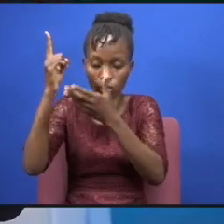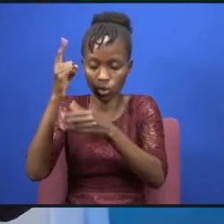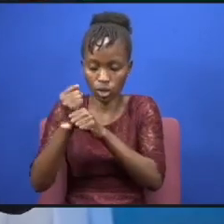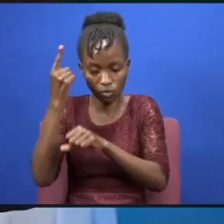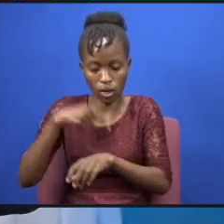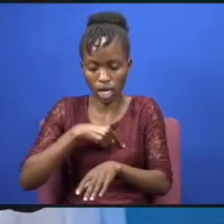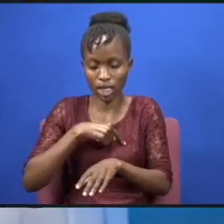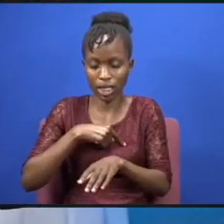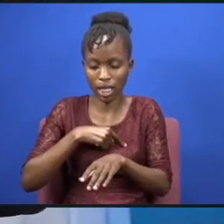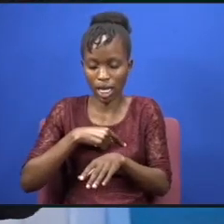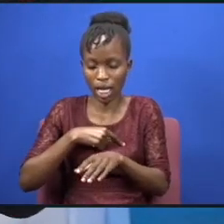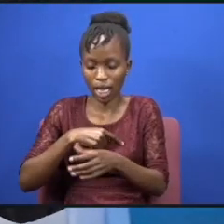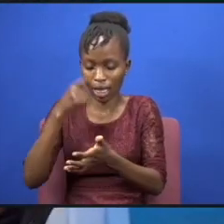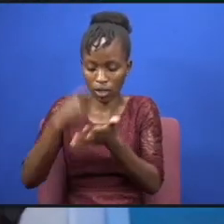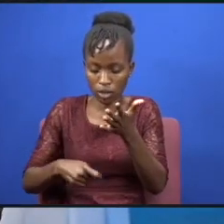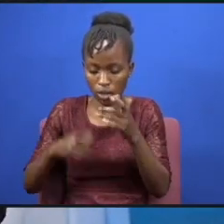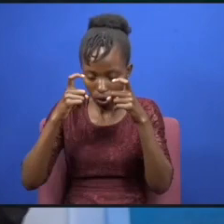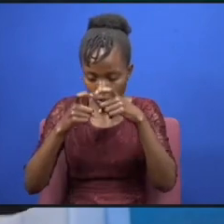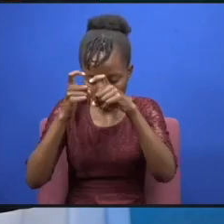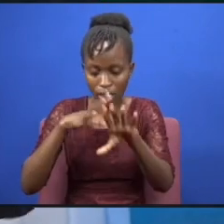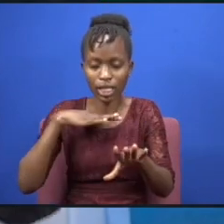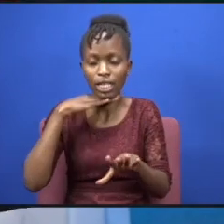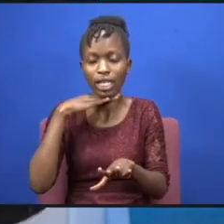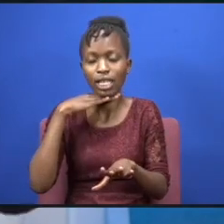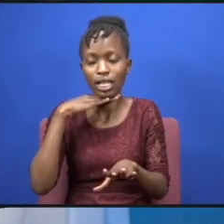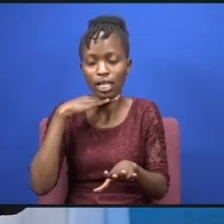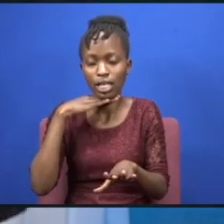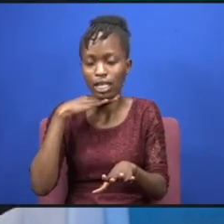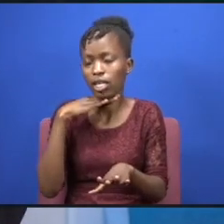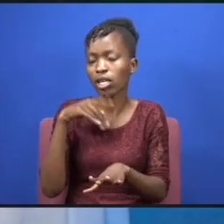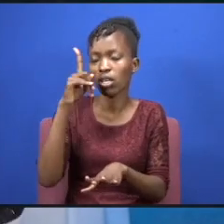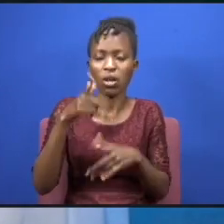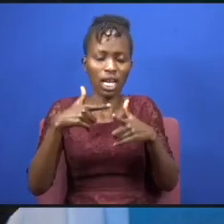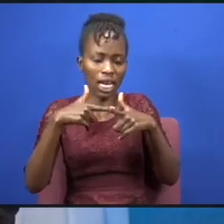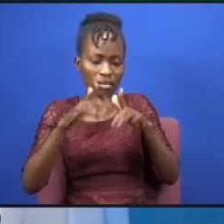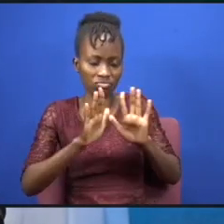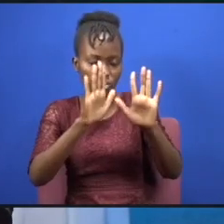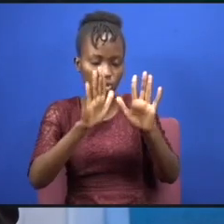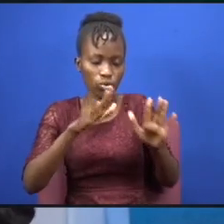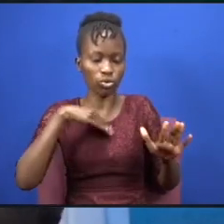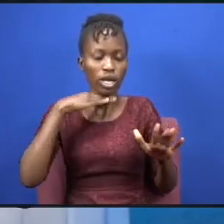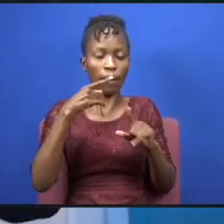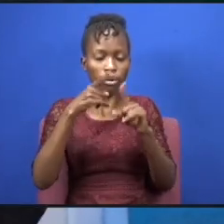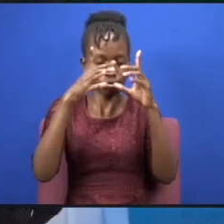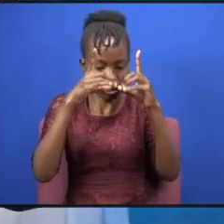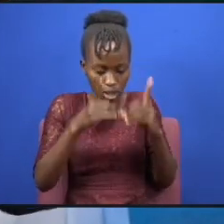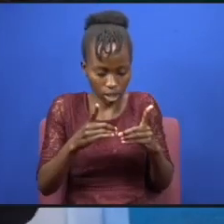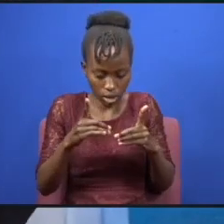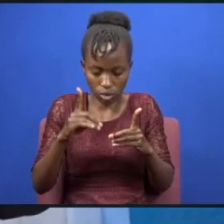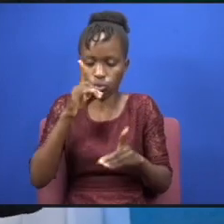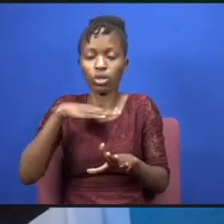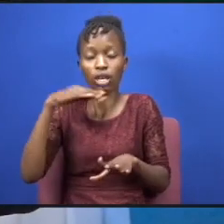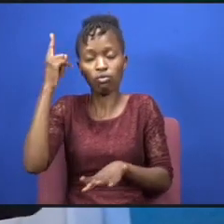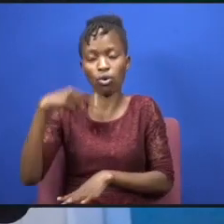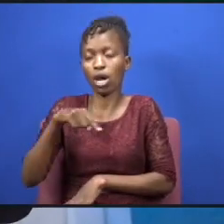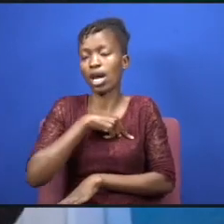The wages of sin is death. And rather than allow us to die, you took it upon yourself. And you took our